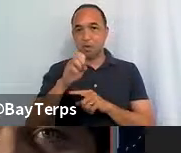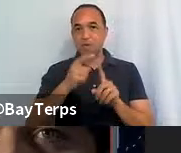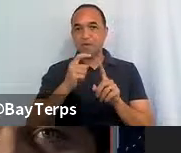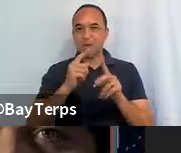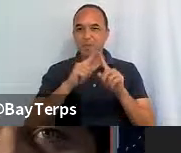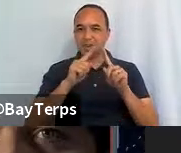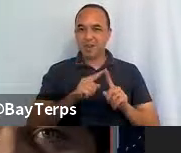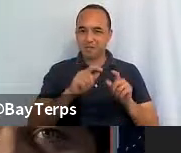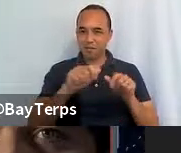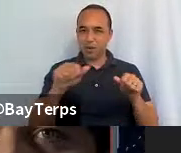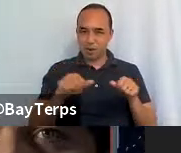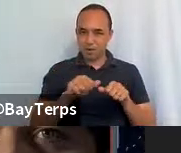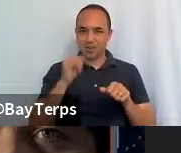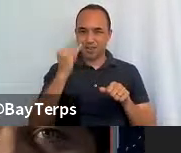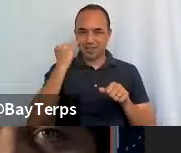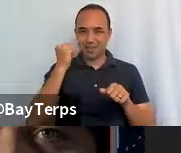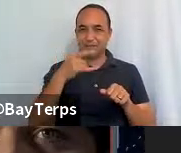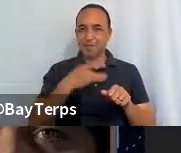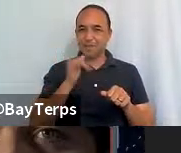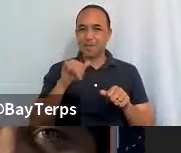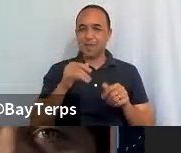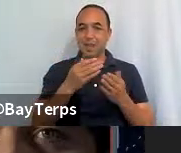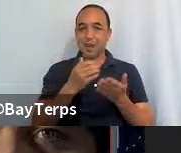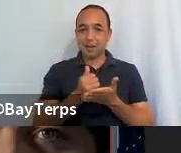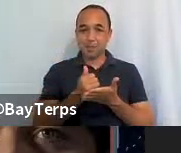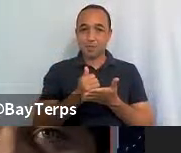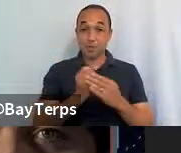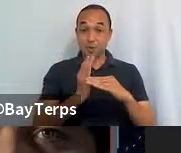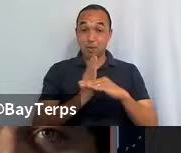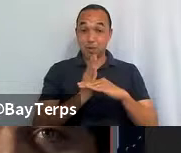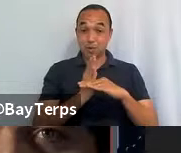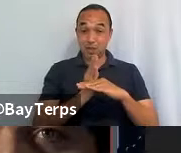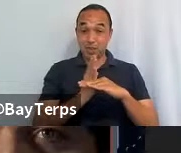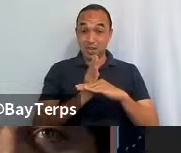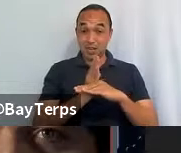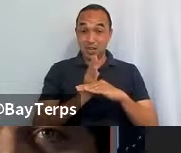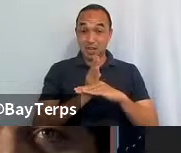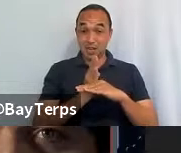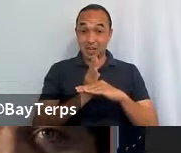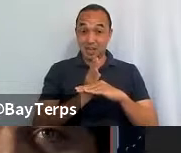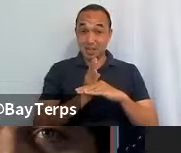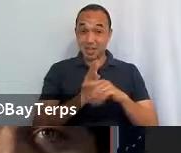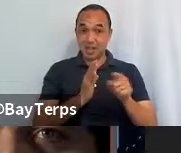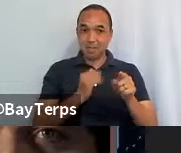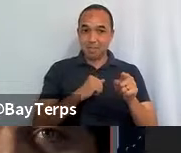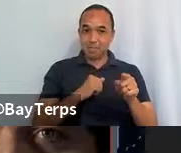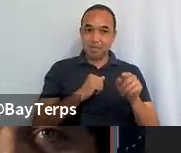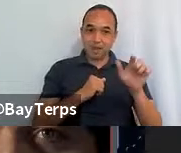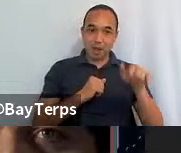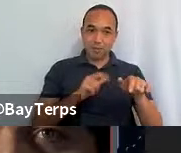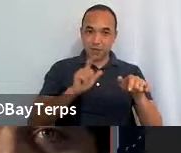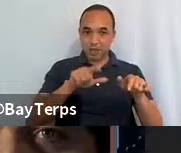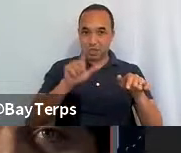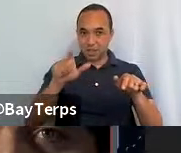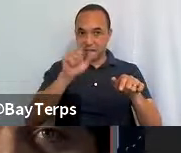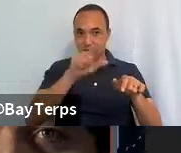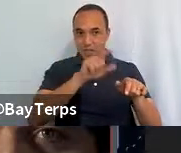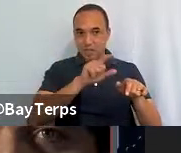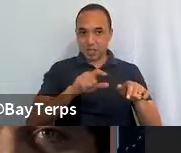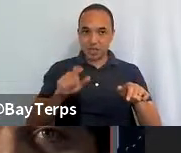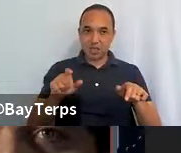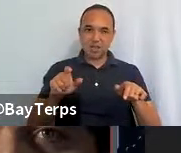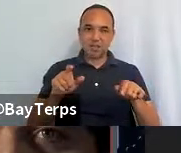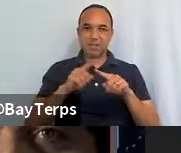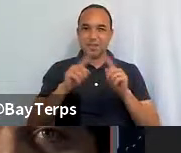you a little bit more. So in the in-between, I'm clicking option click on different areas of the